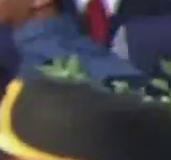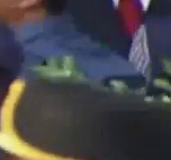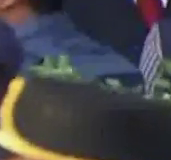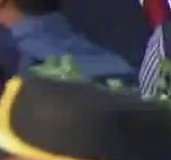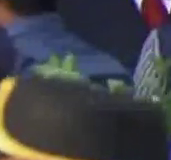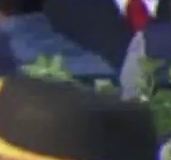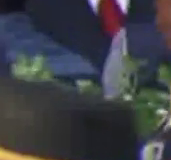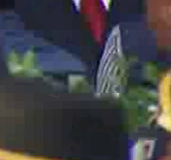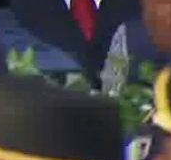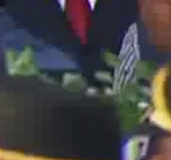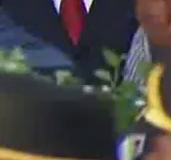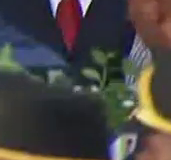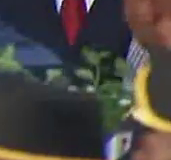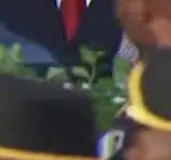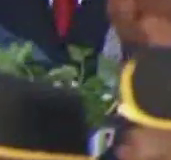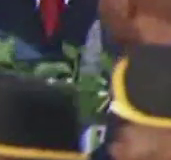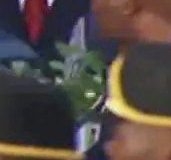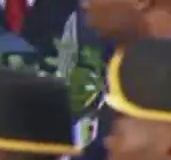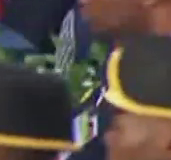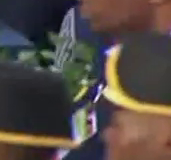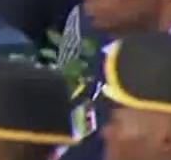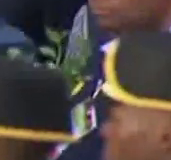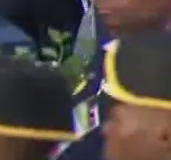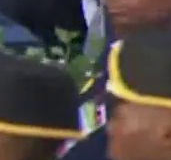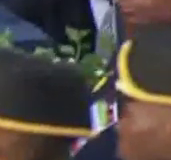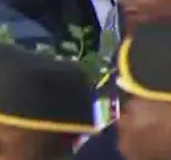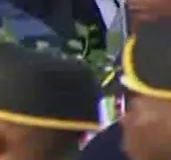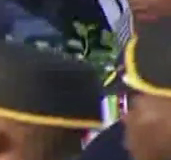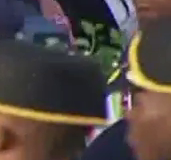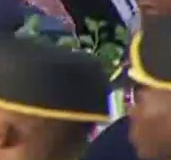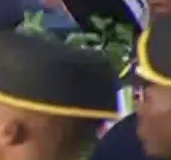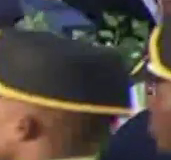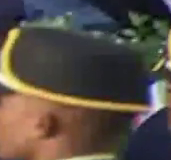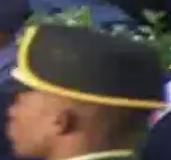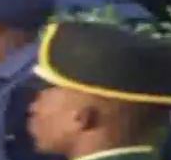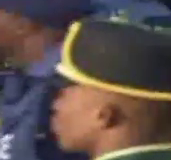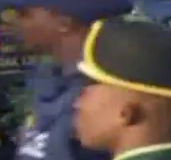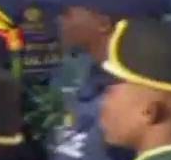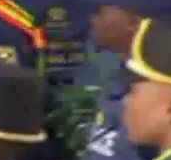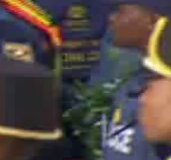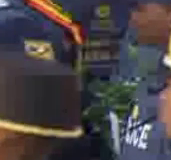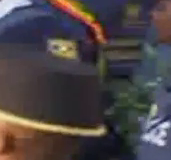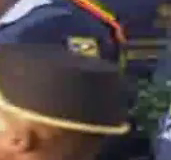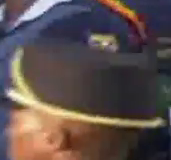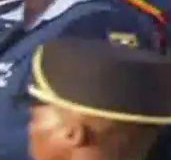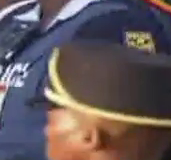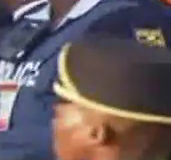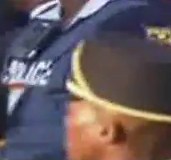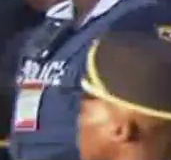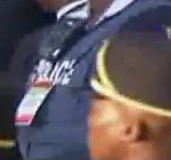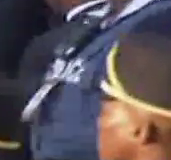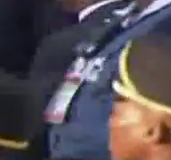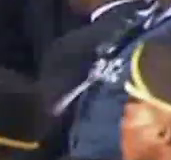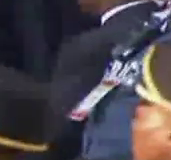various provinces who have played a role in some way or the other in the development of our